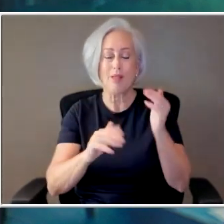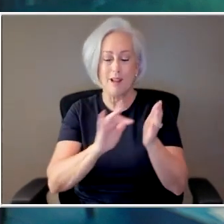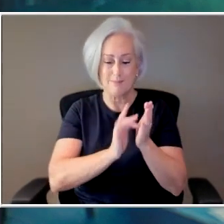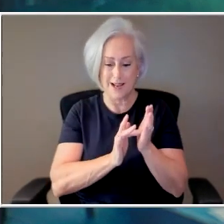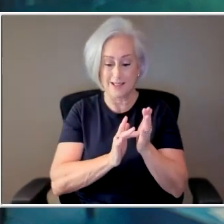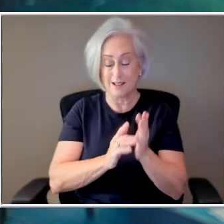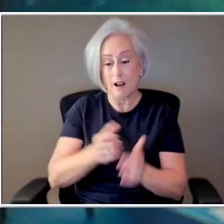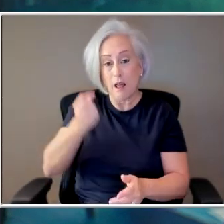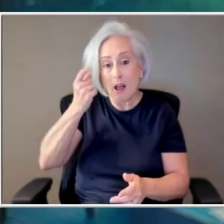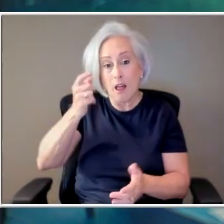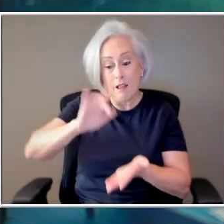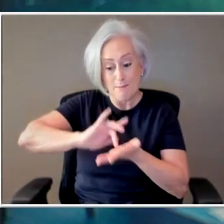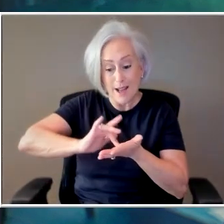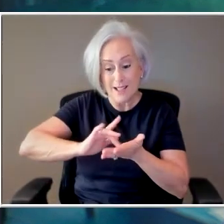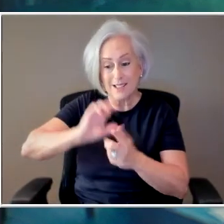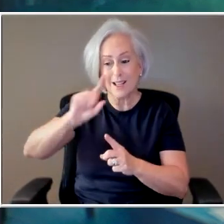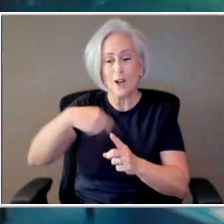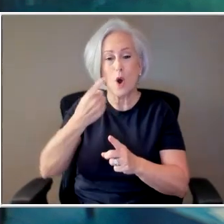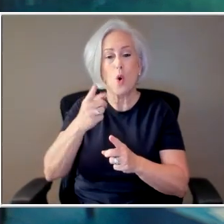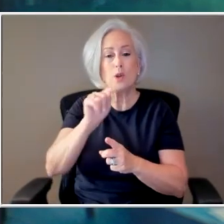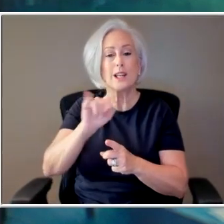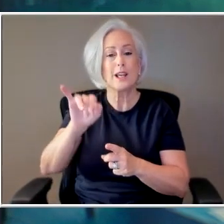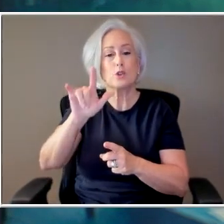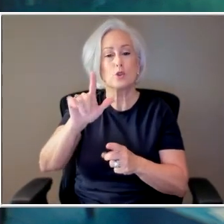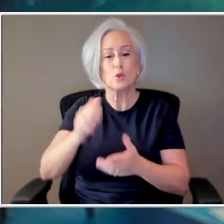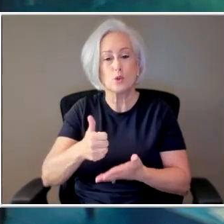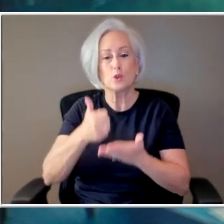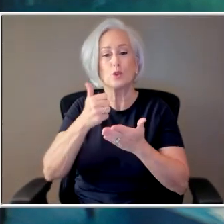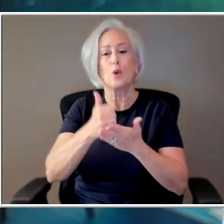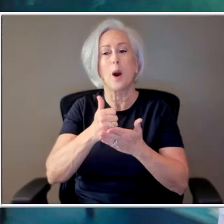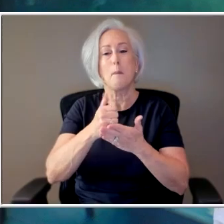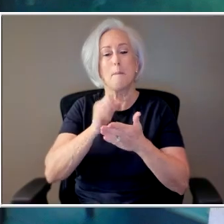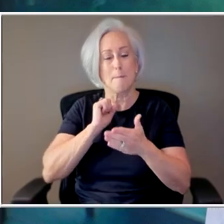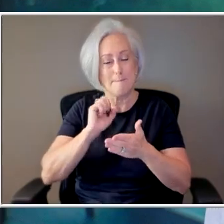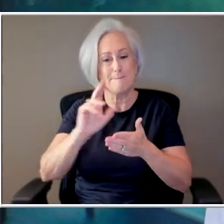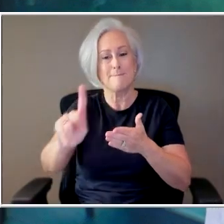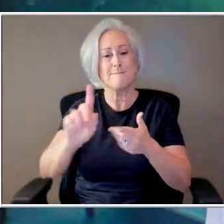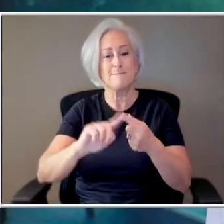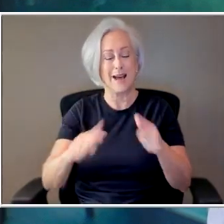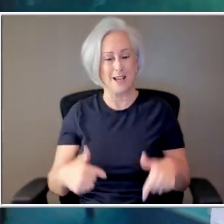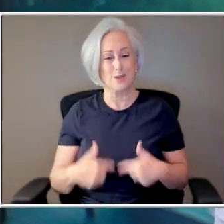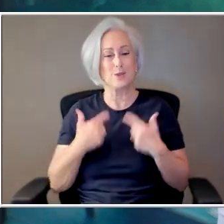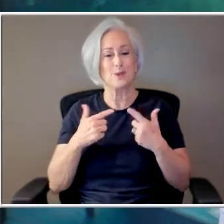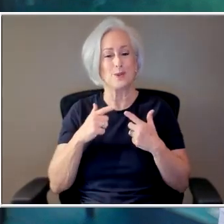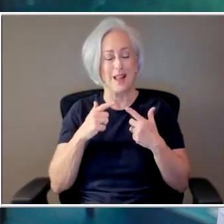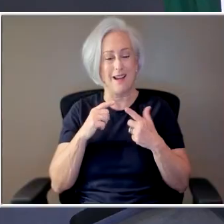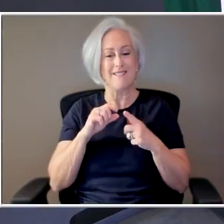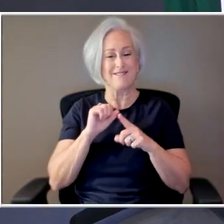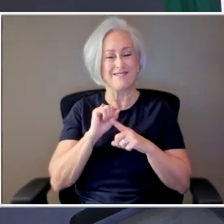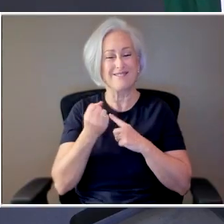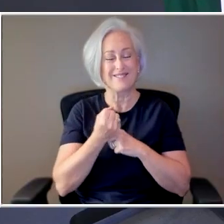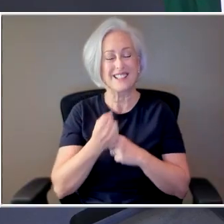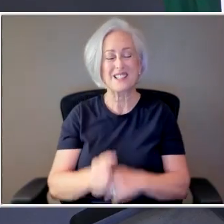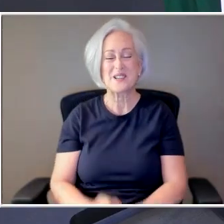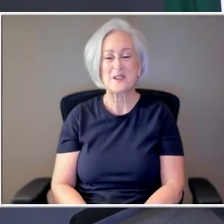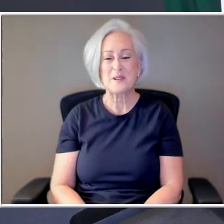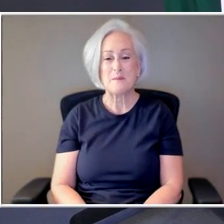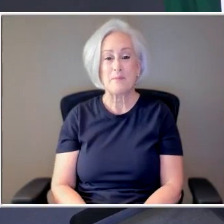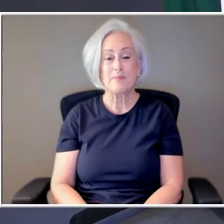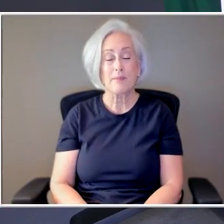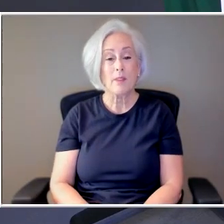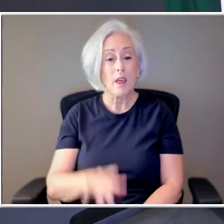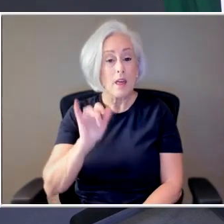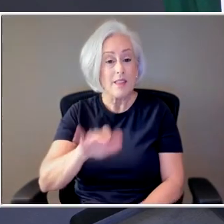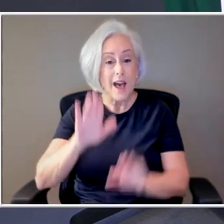us back to those situations, those in life. So these wonderful moments are kind of